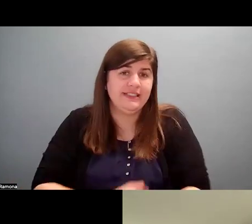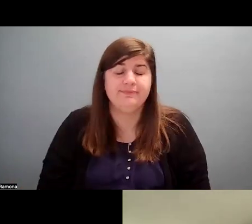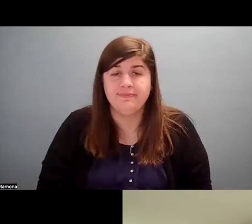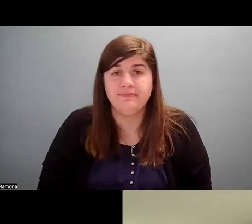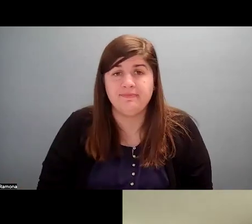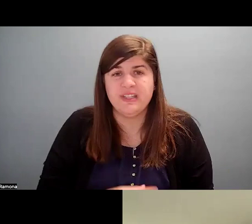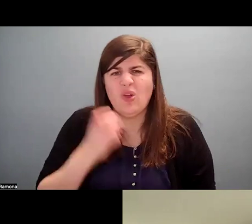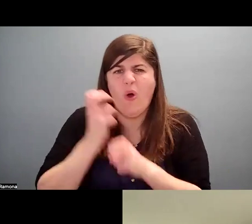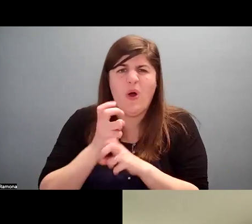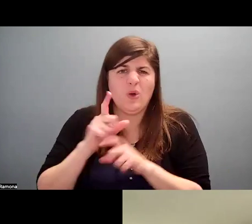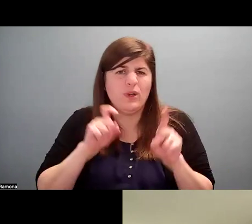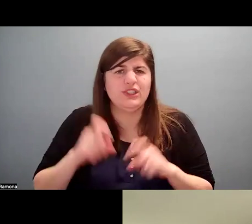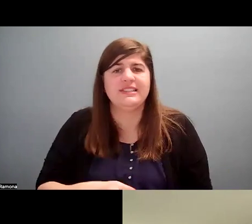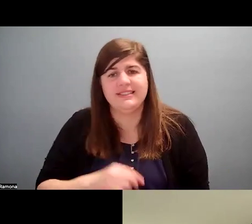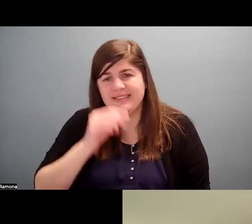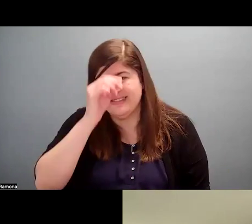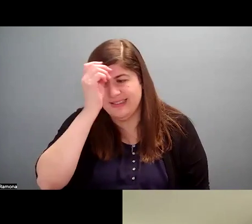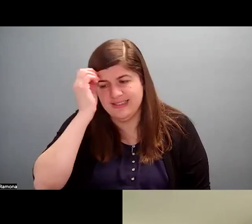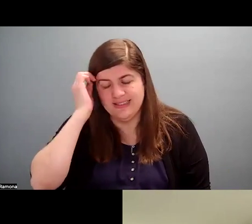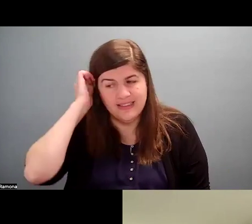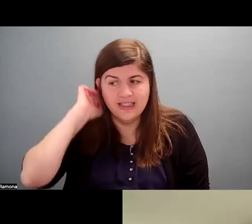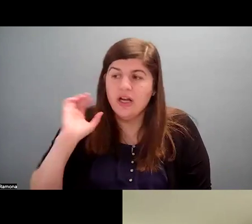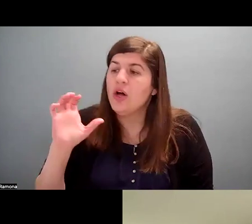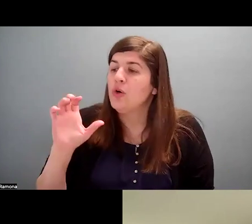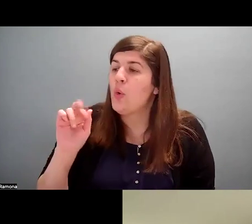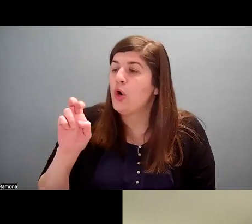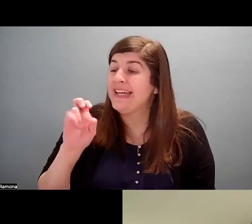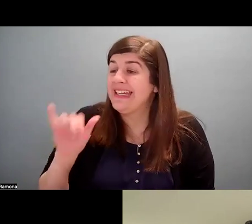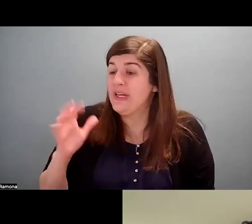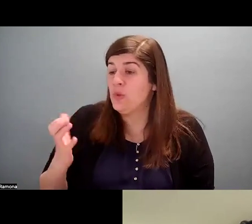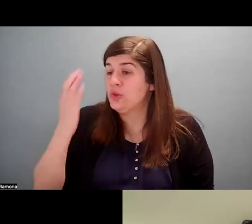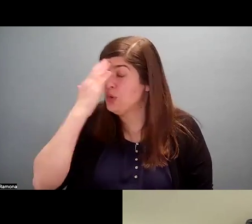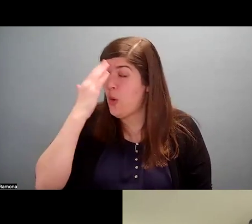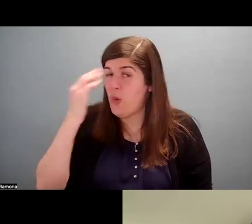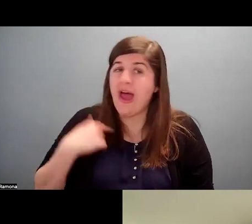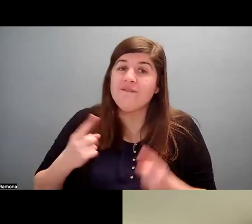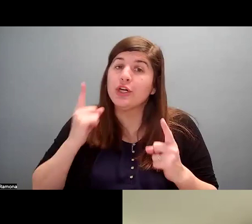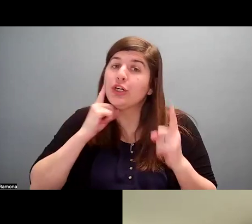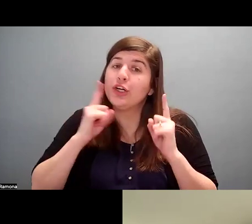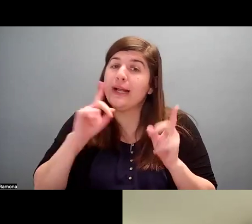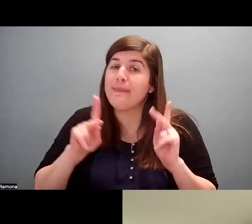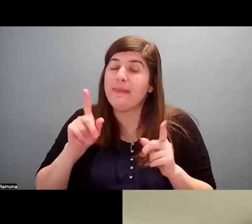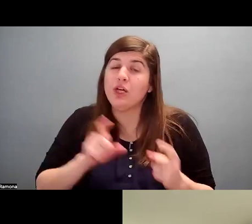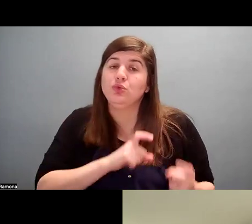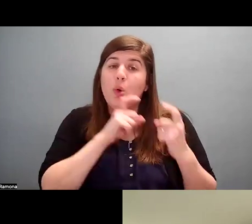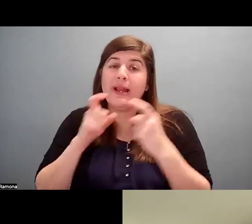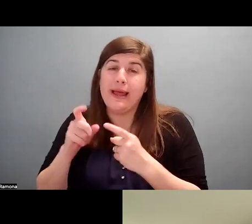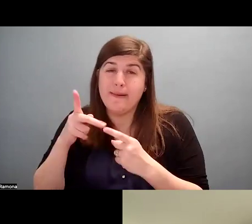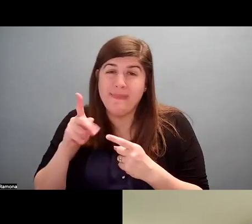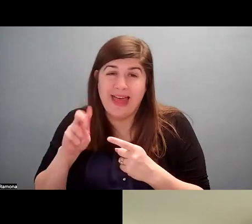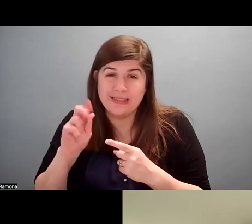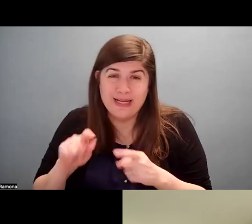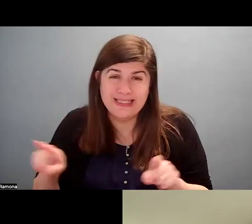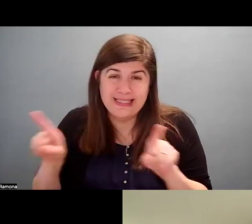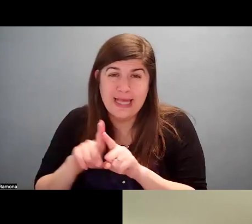hard question. Yeah. Yeah. Corey wants to know, I've heard about people donating plasma. Is this the same as